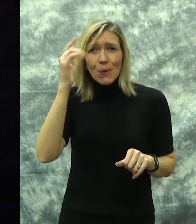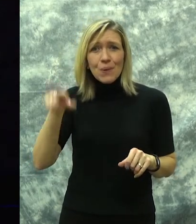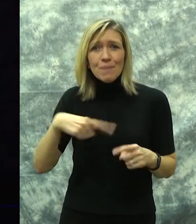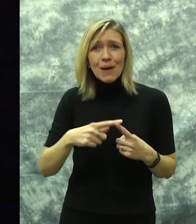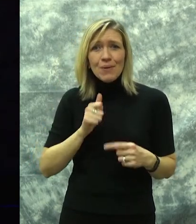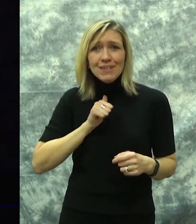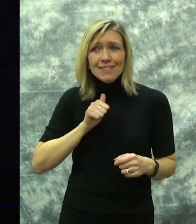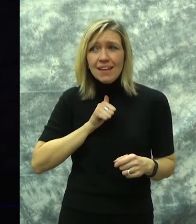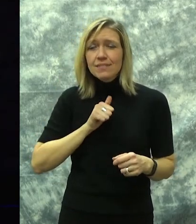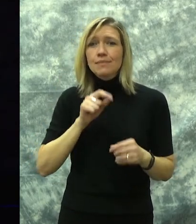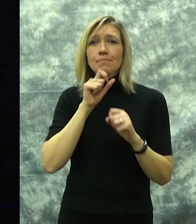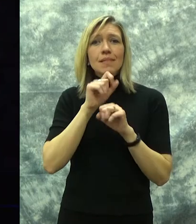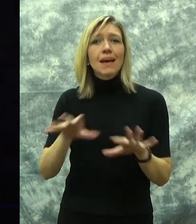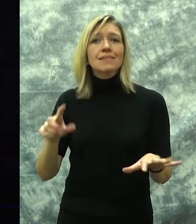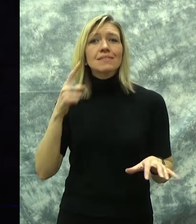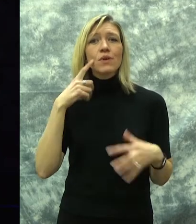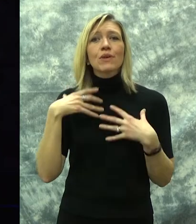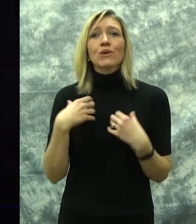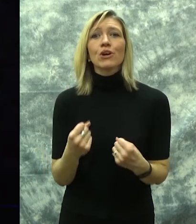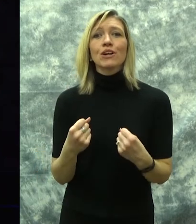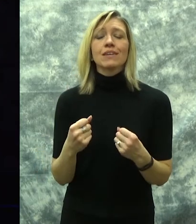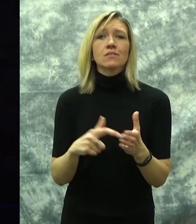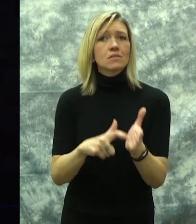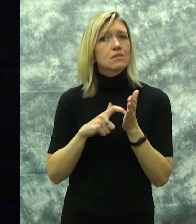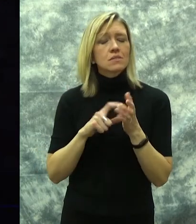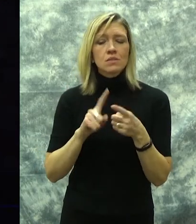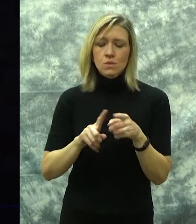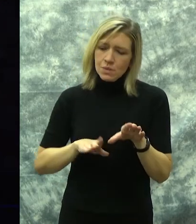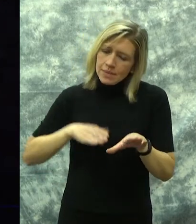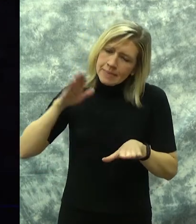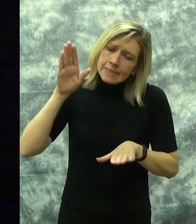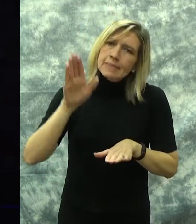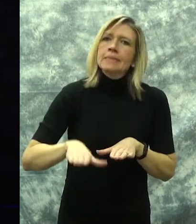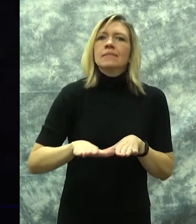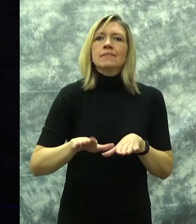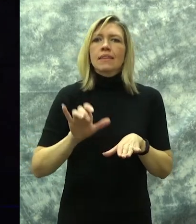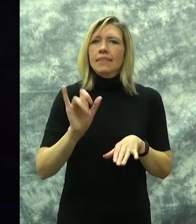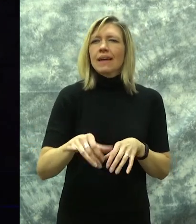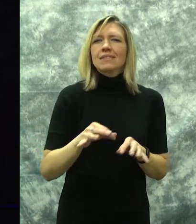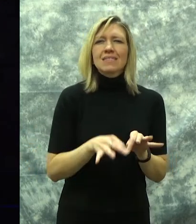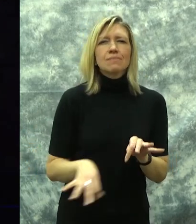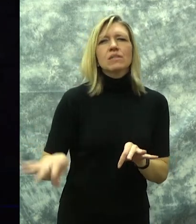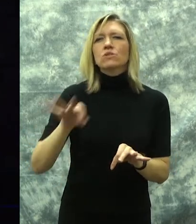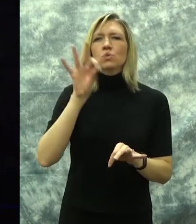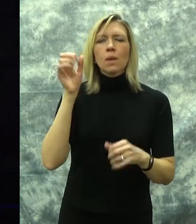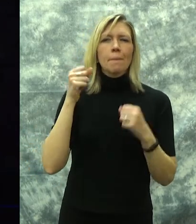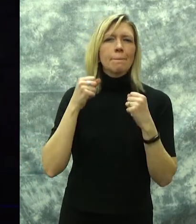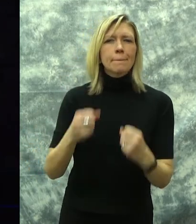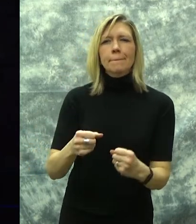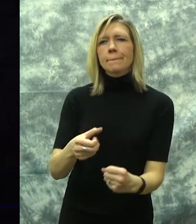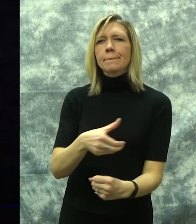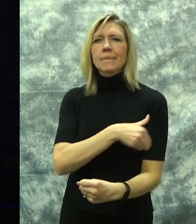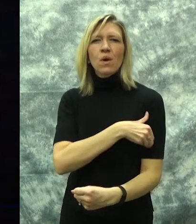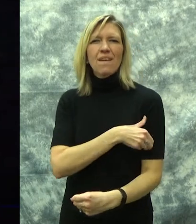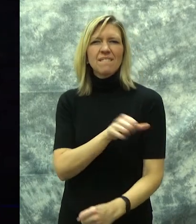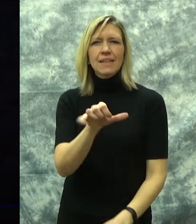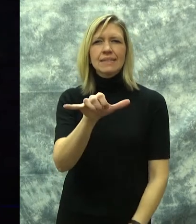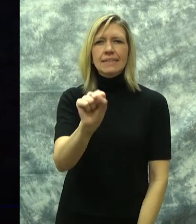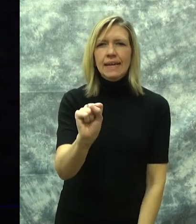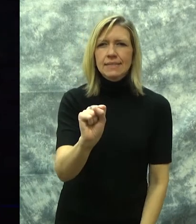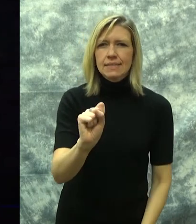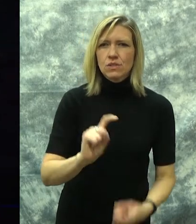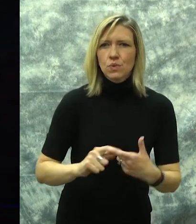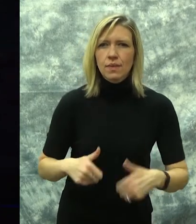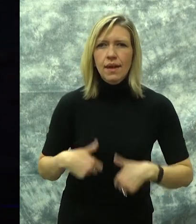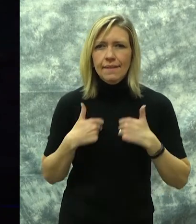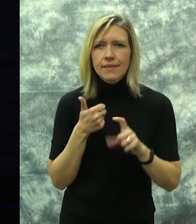the courage that it takes to step forward into that spiritual, powerful yes to life itself,